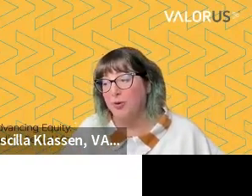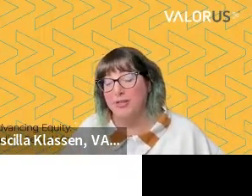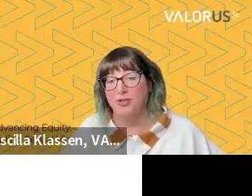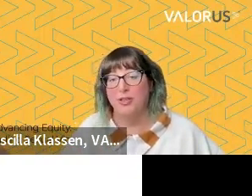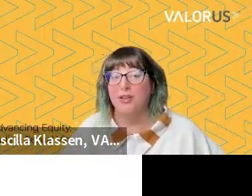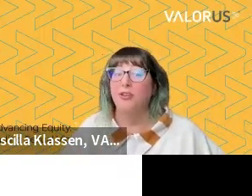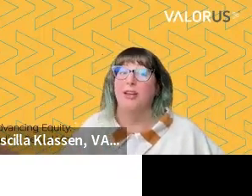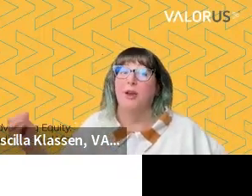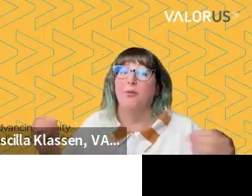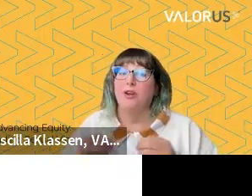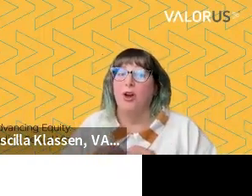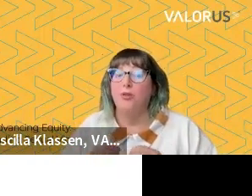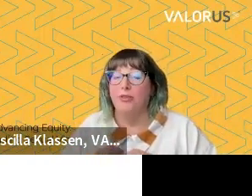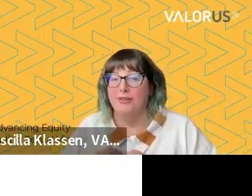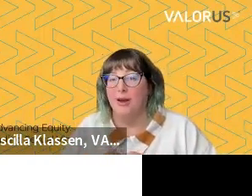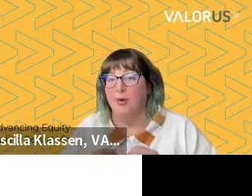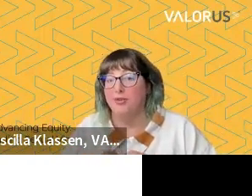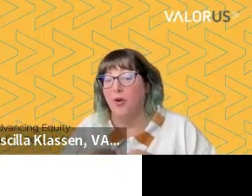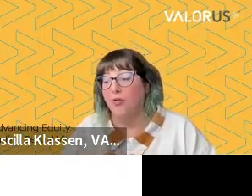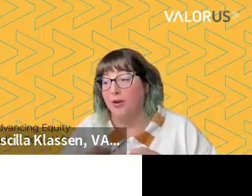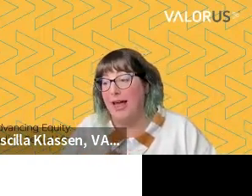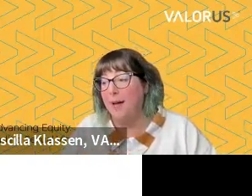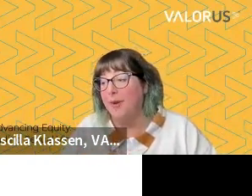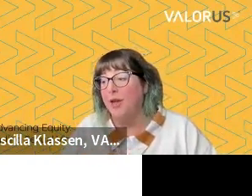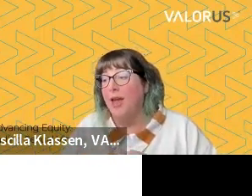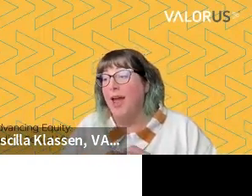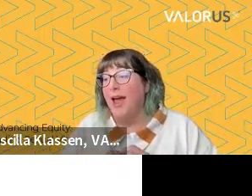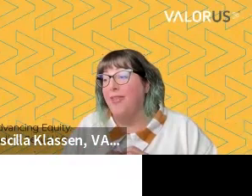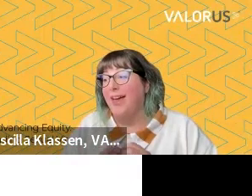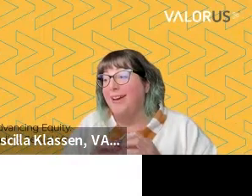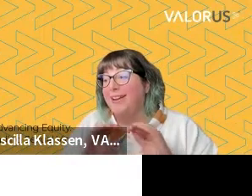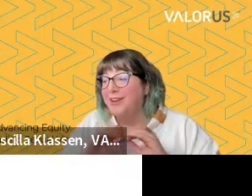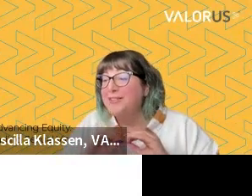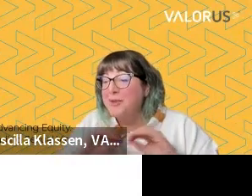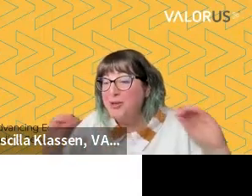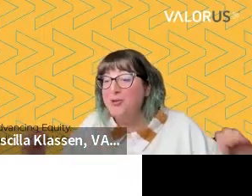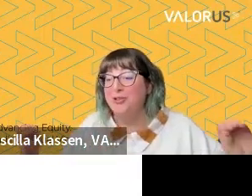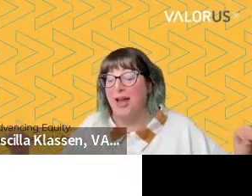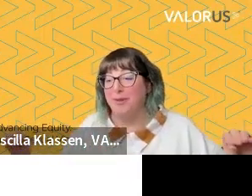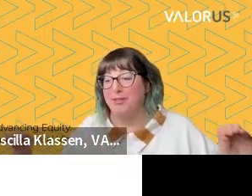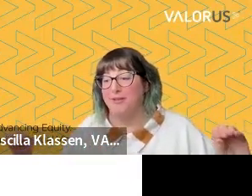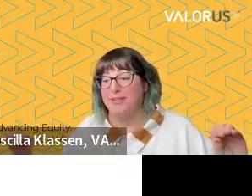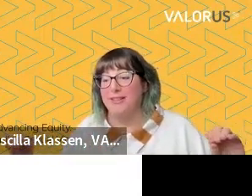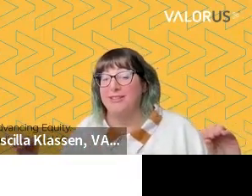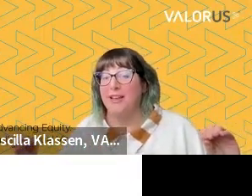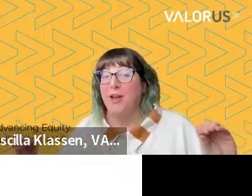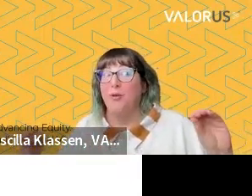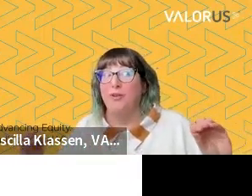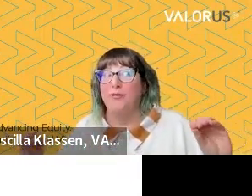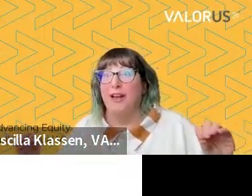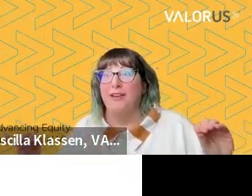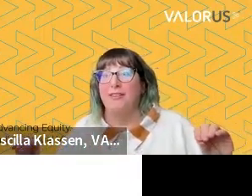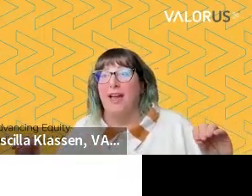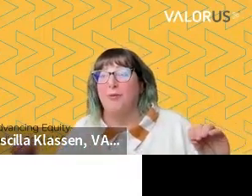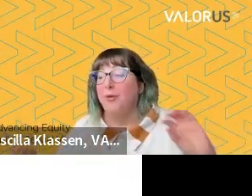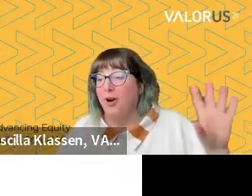of people who are sexually assaulted. And we know that these numbers overlap and that there's a huge gap in services.